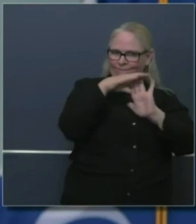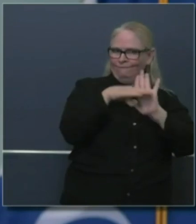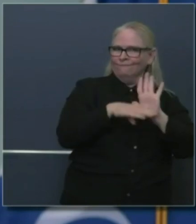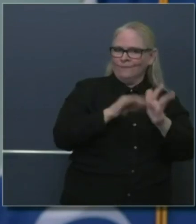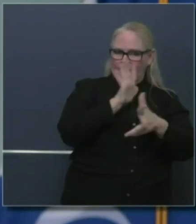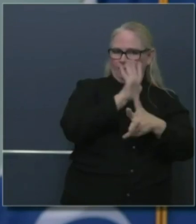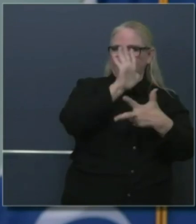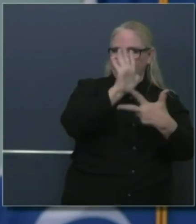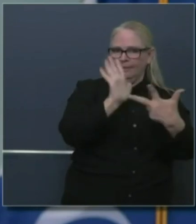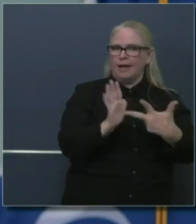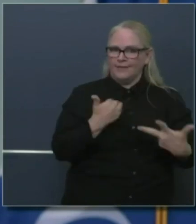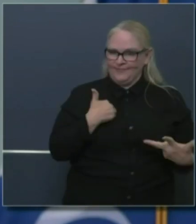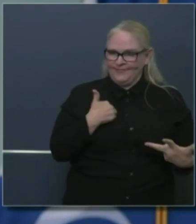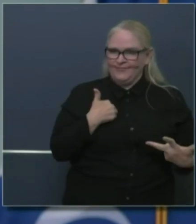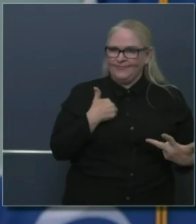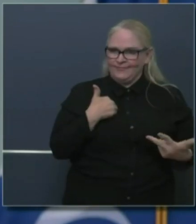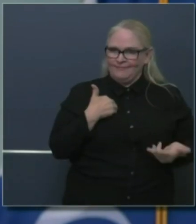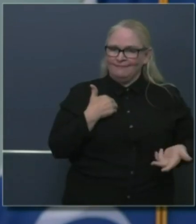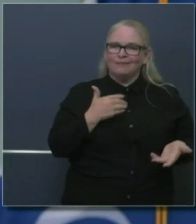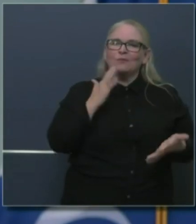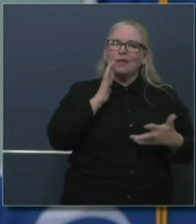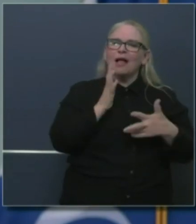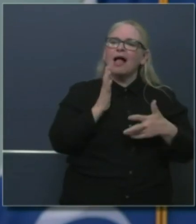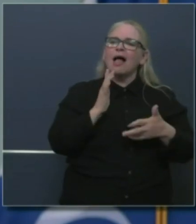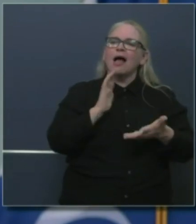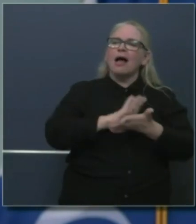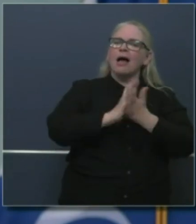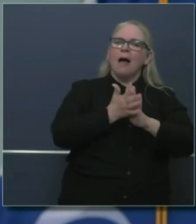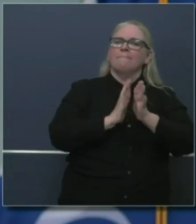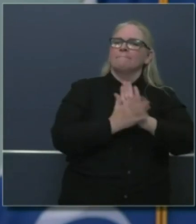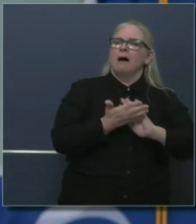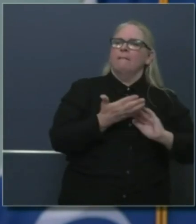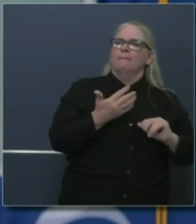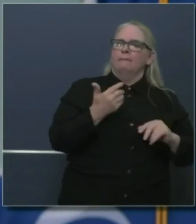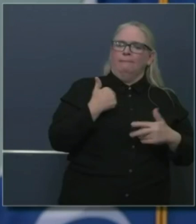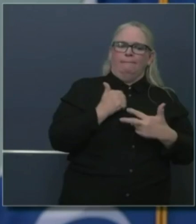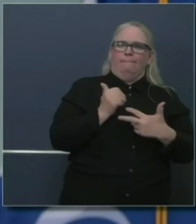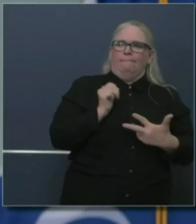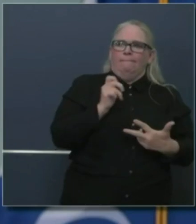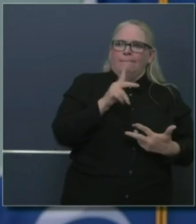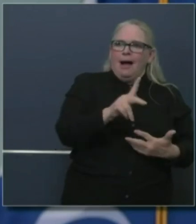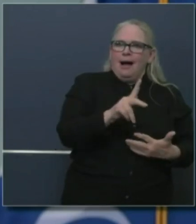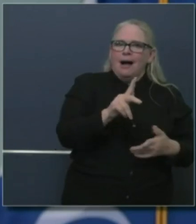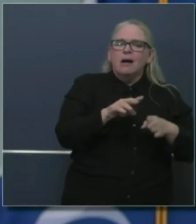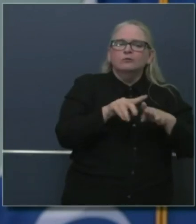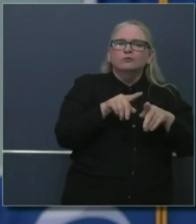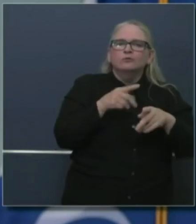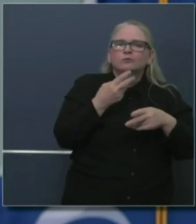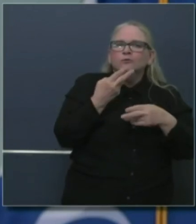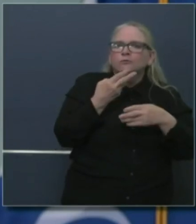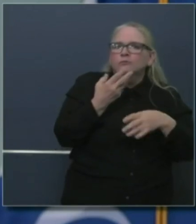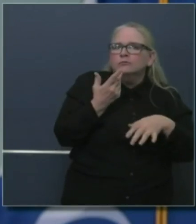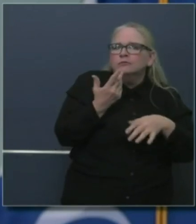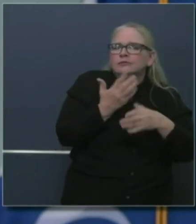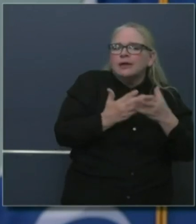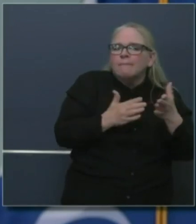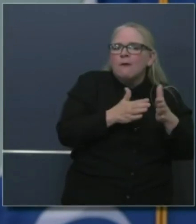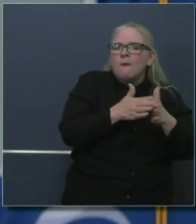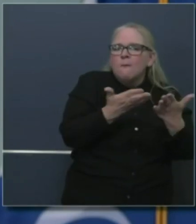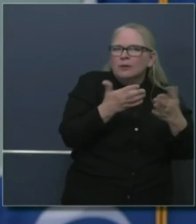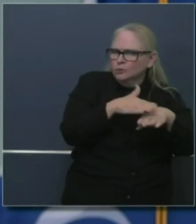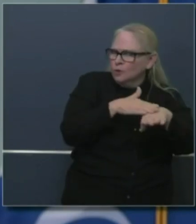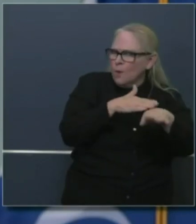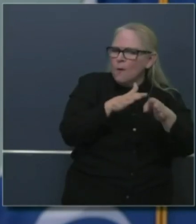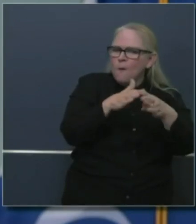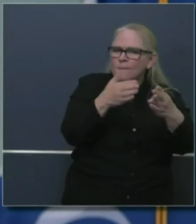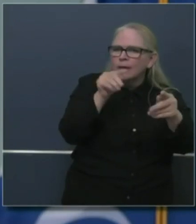and moving into a new phase in terms of our economic recovery. Dr. Galley, again, will lay out more specifics in terms of